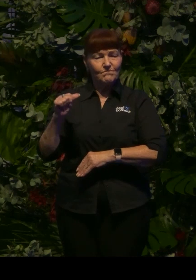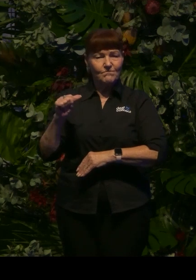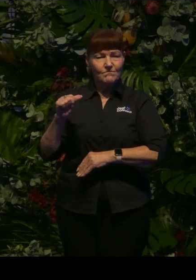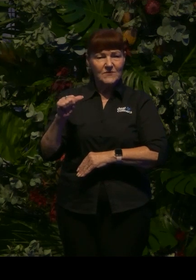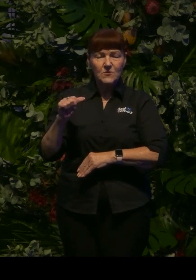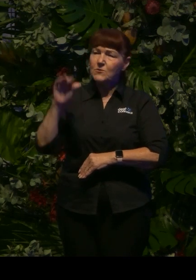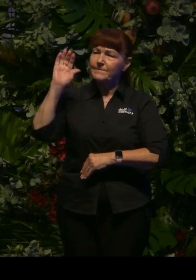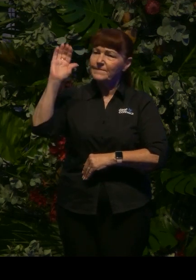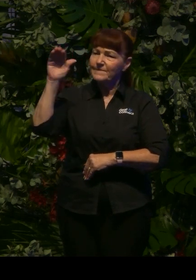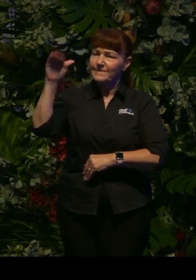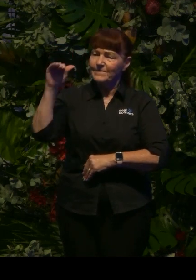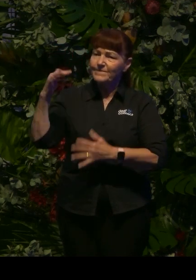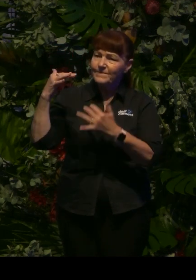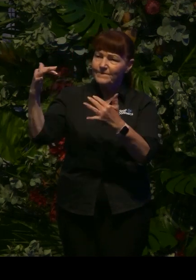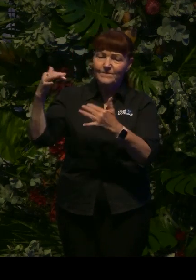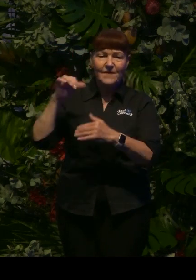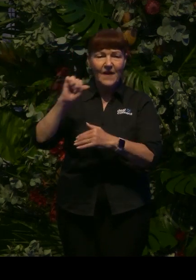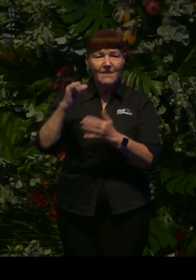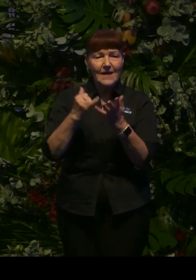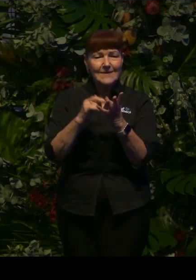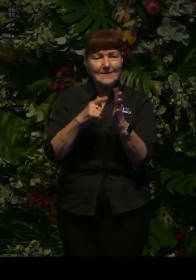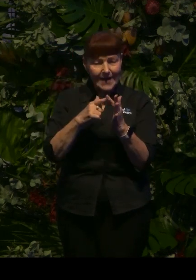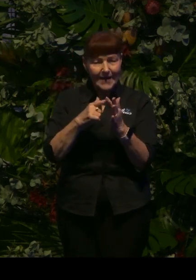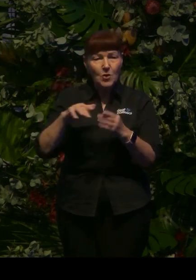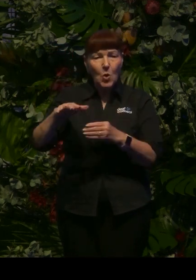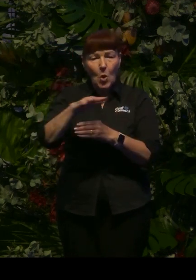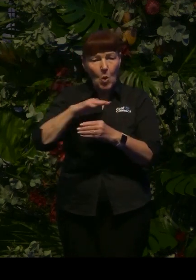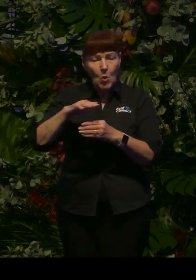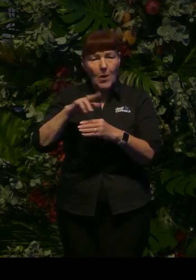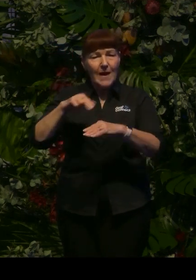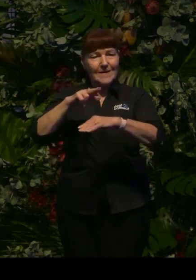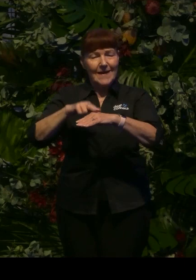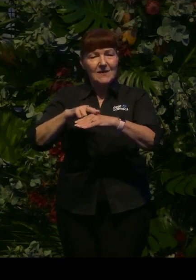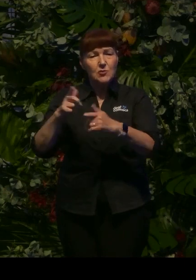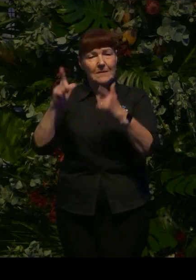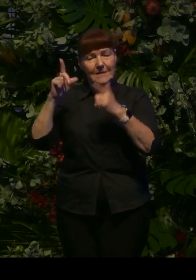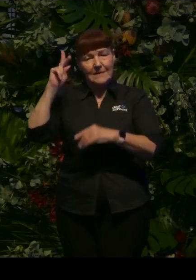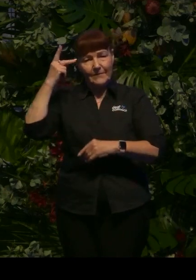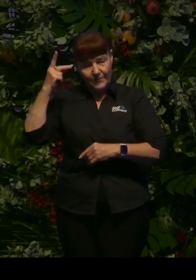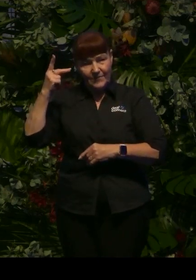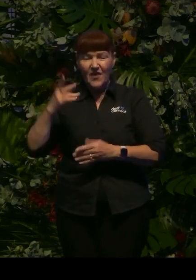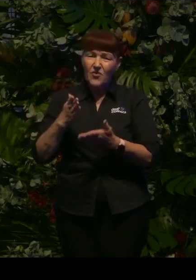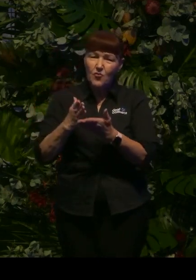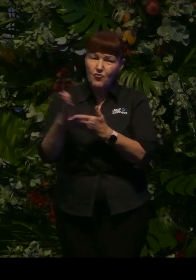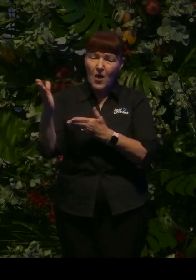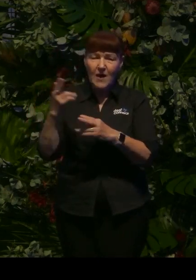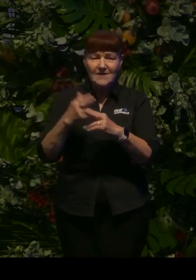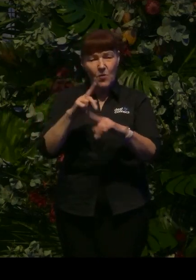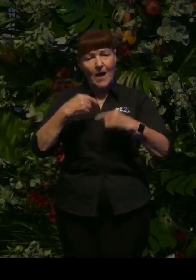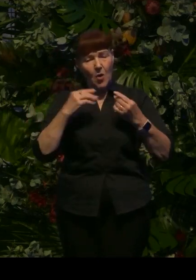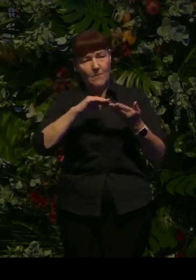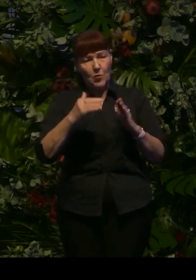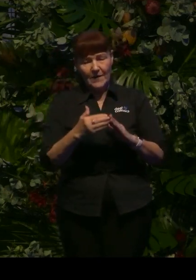with their state and local and national leaders to demand the rights of our LGBTQIA plus